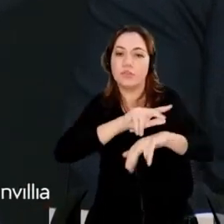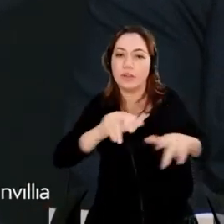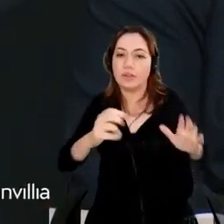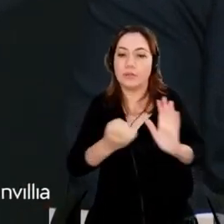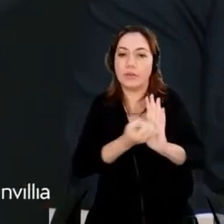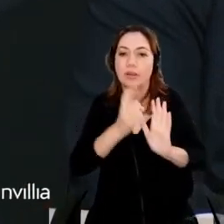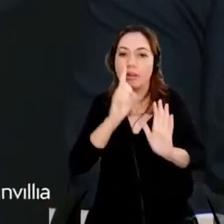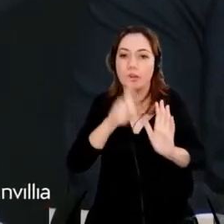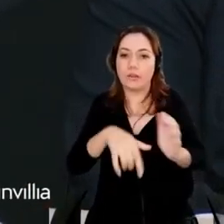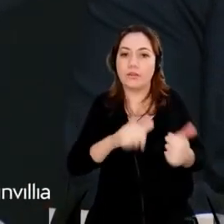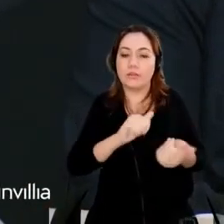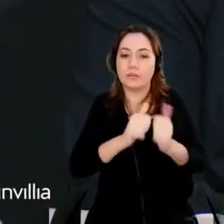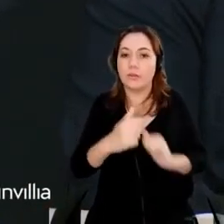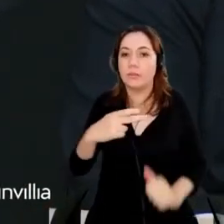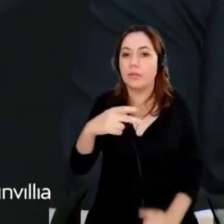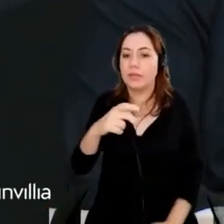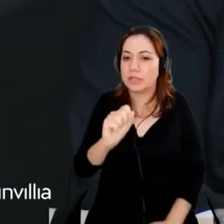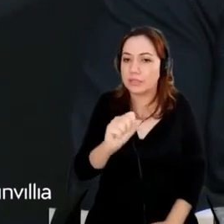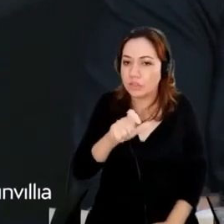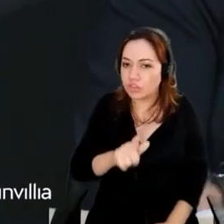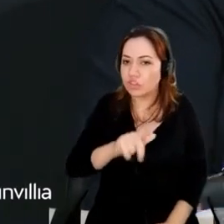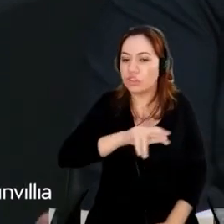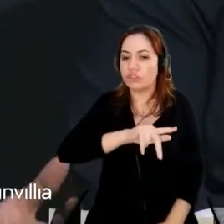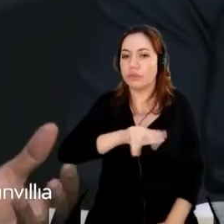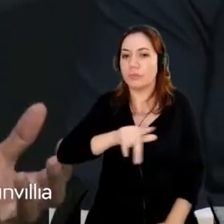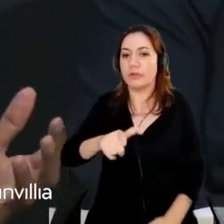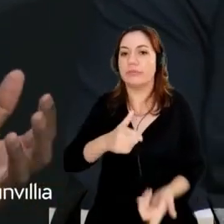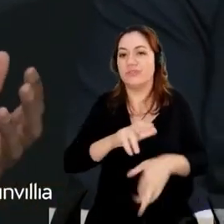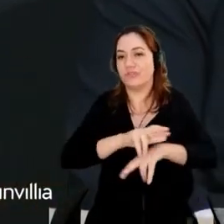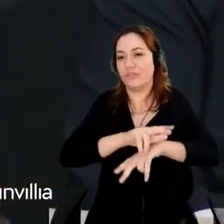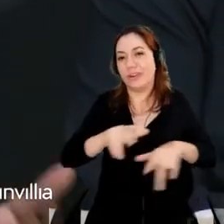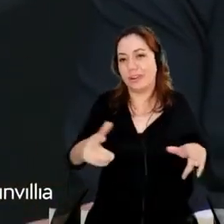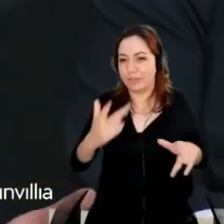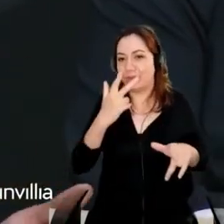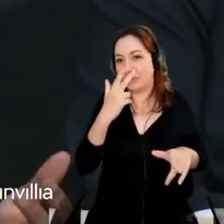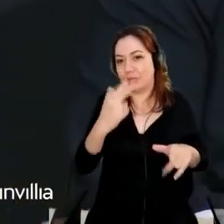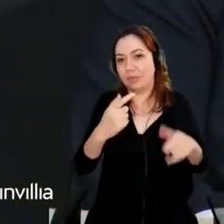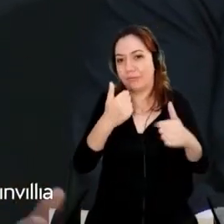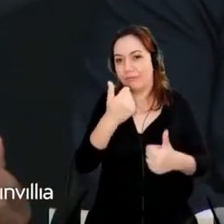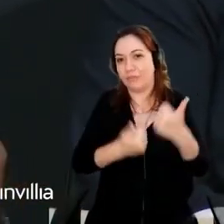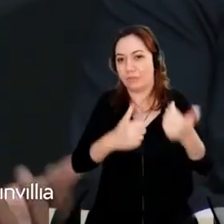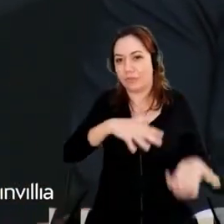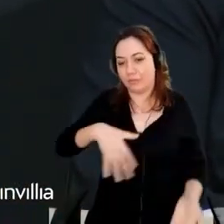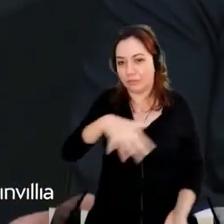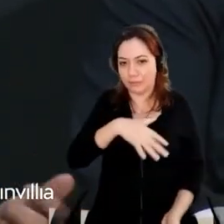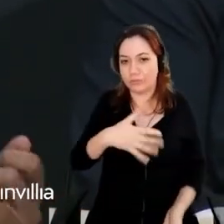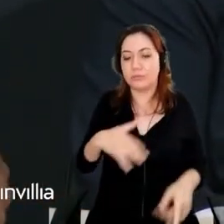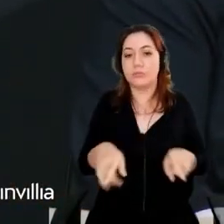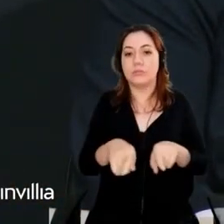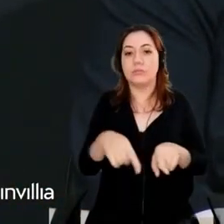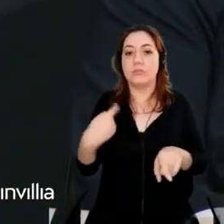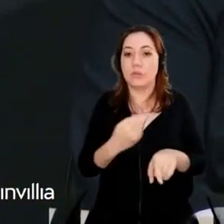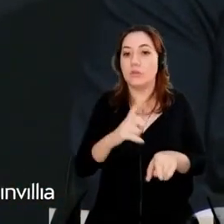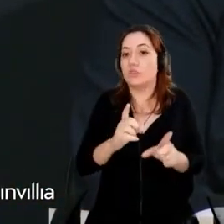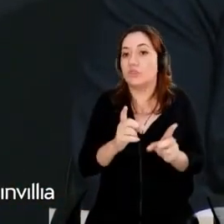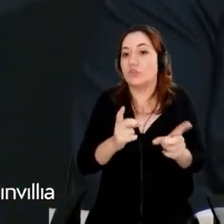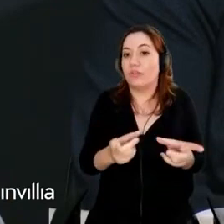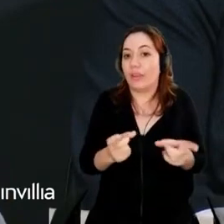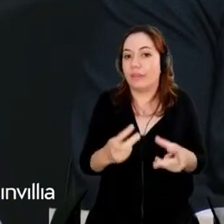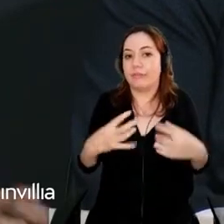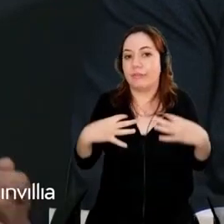and many other leagues. We are not only selling T-shirts and jerseys, but we are